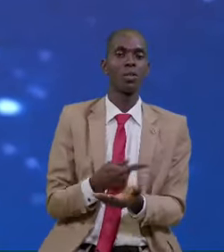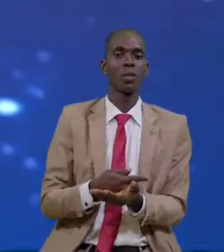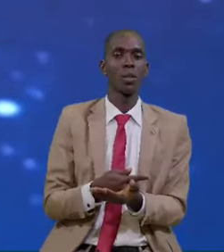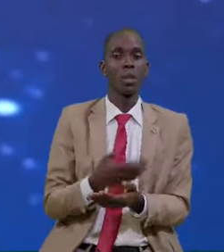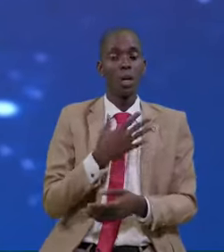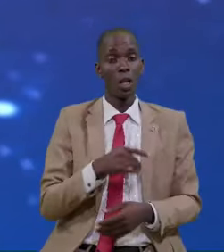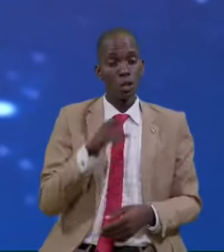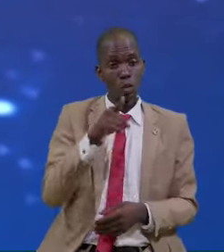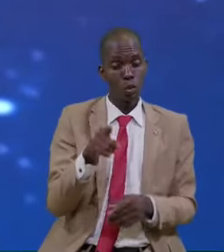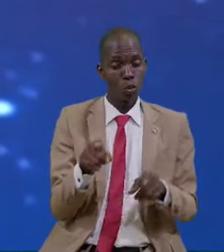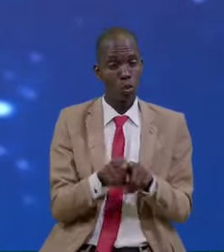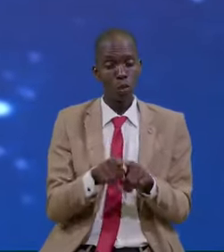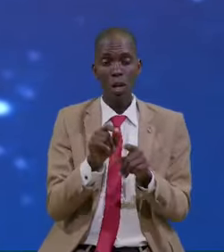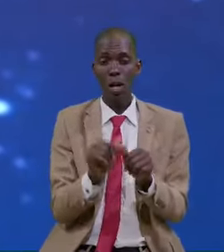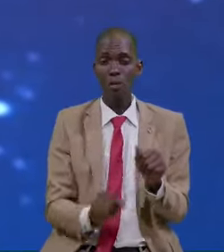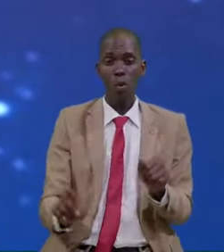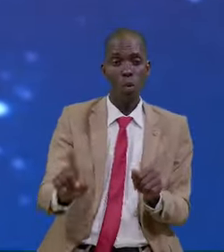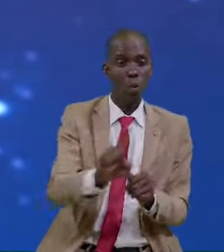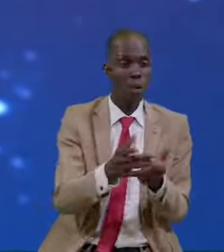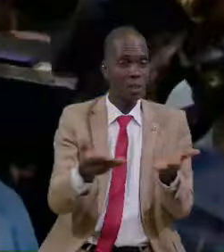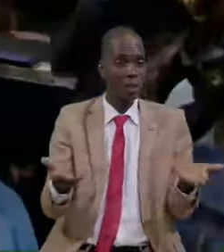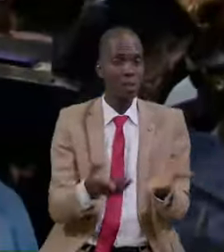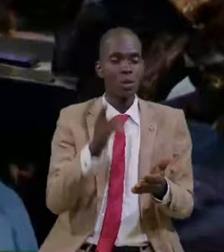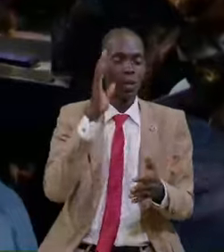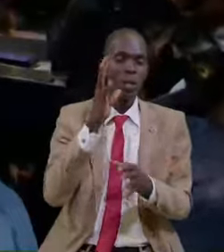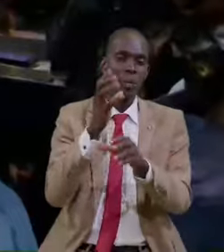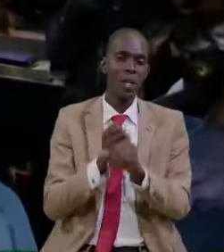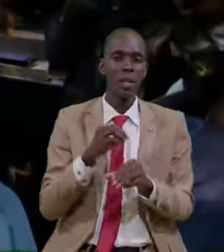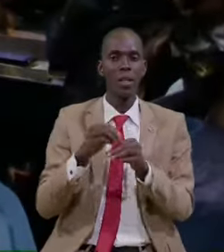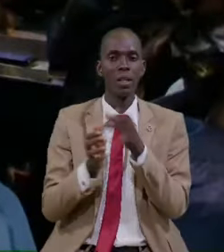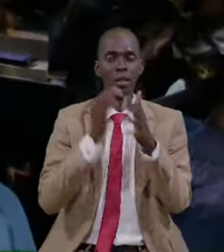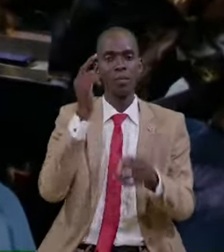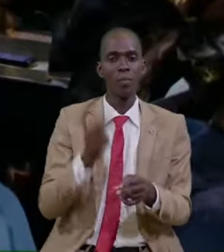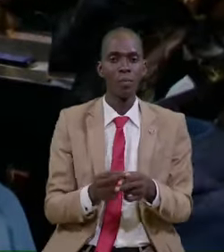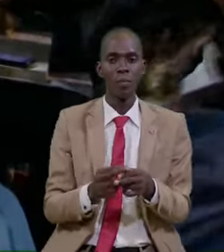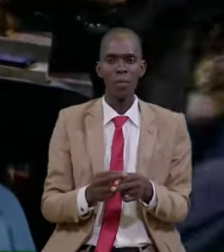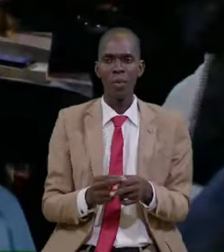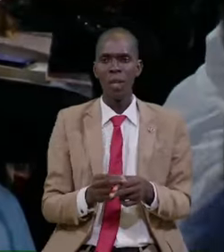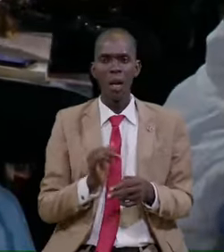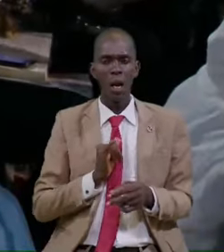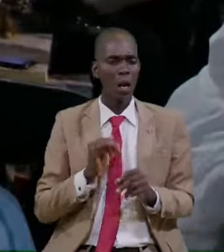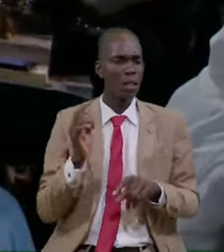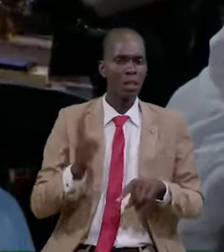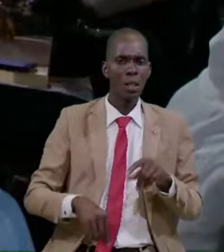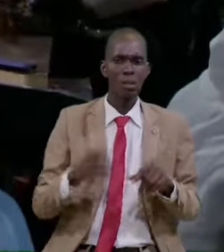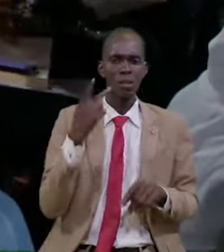today, everyone here, you will receive. I can't see anybody that, you